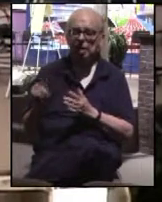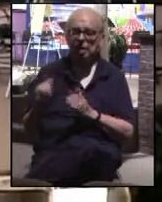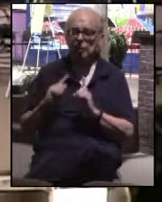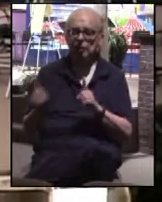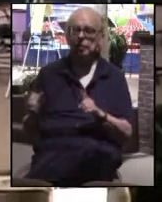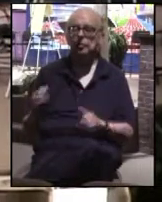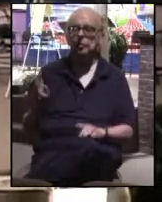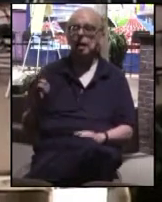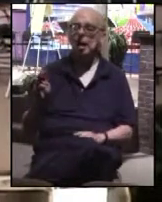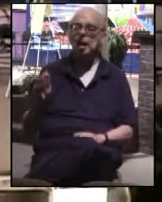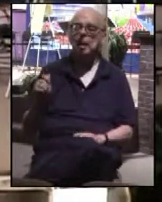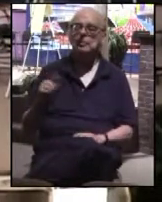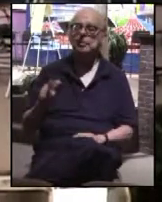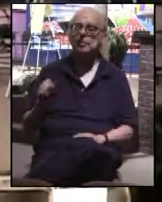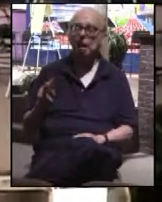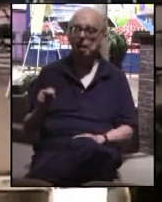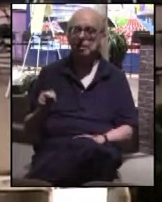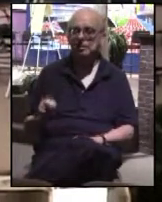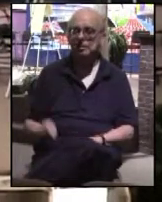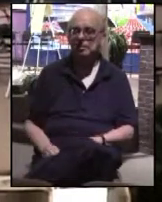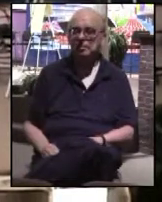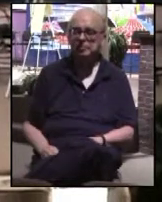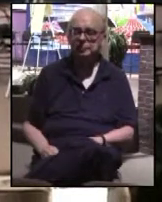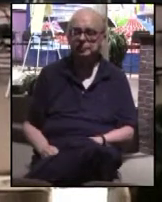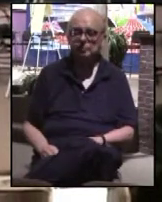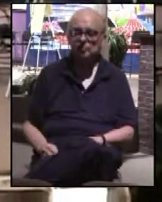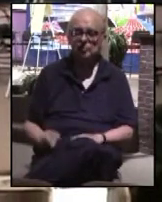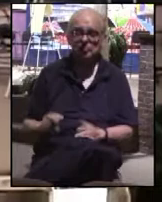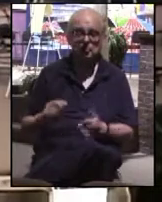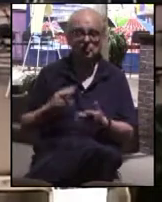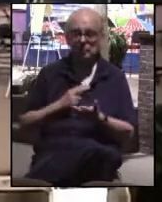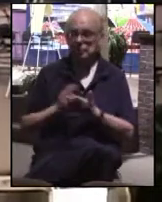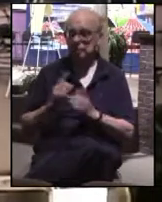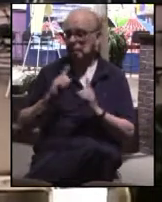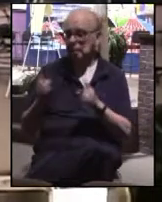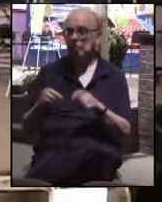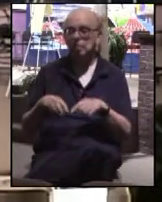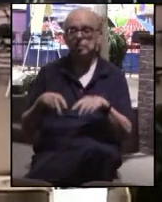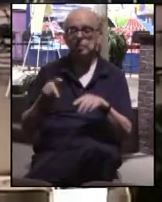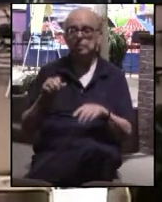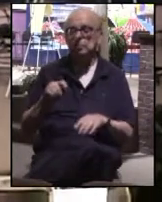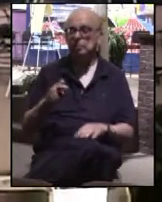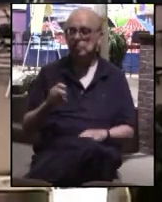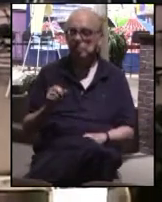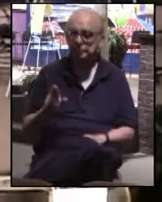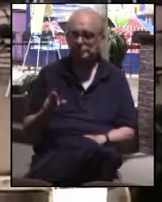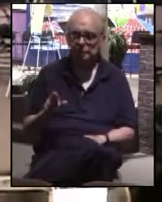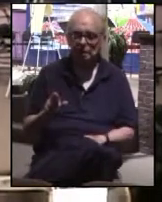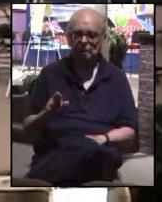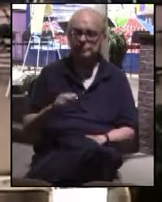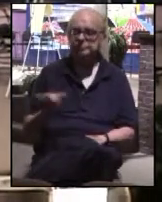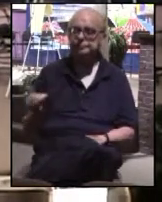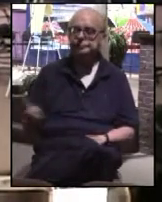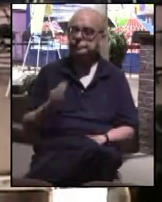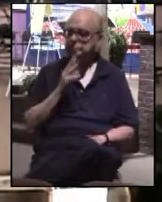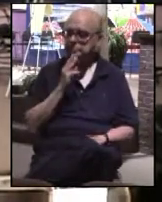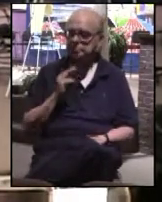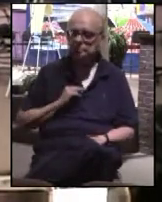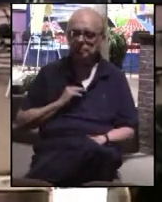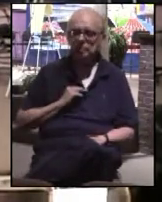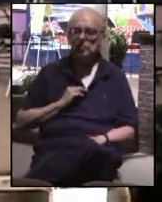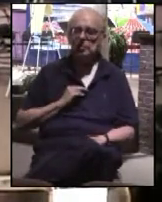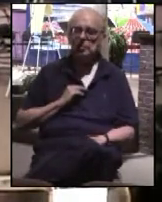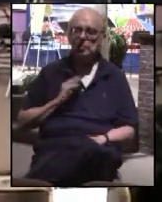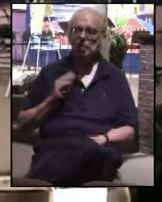and i mean honestly if you go to kroger's you go to walmart now you've got two to